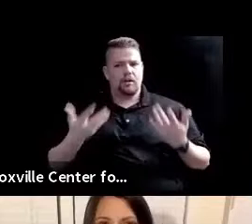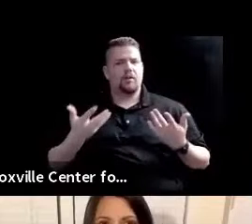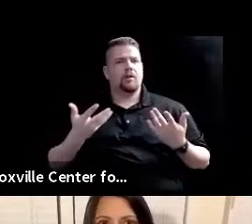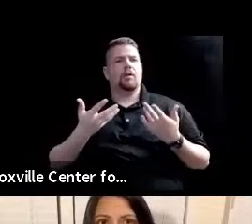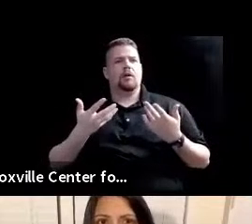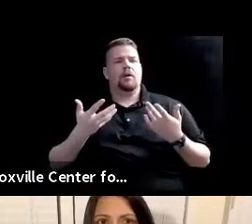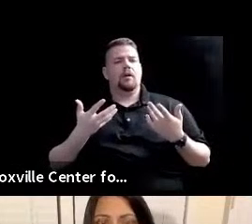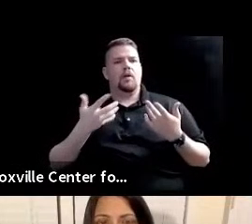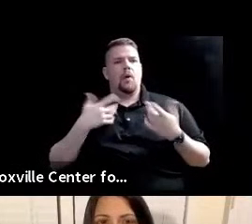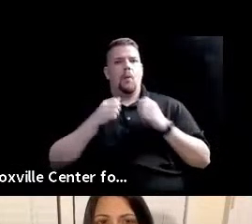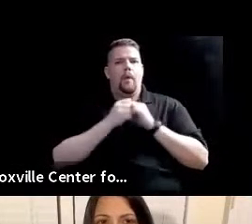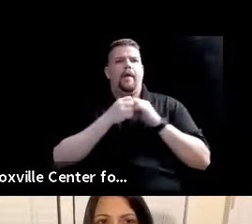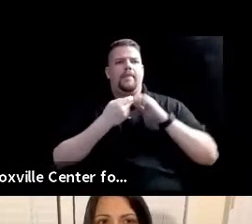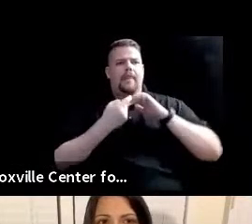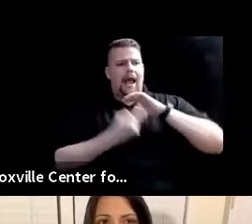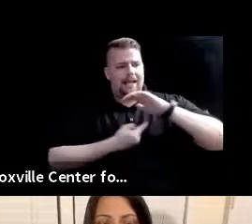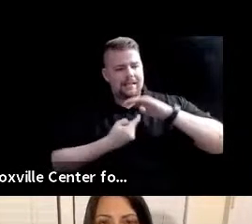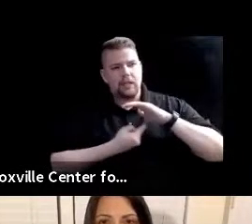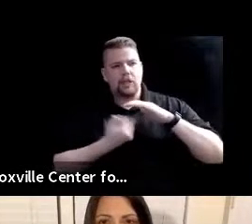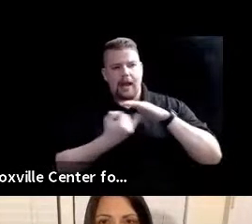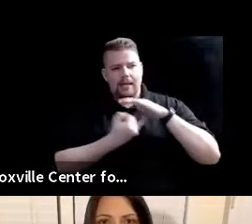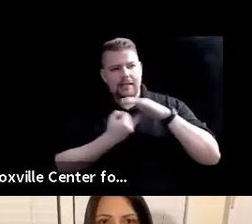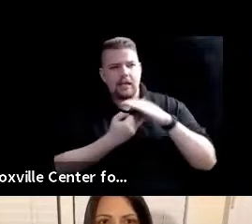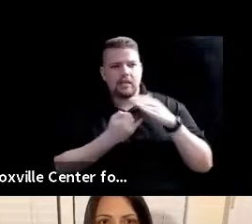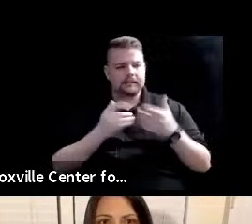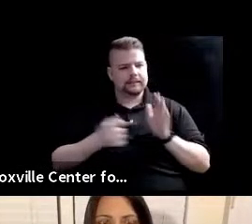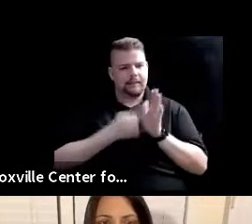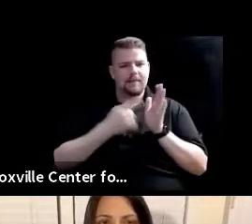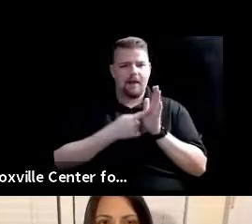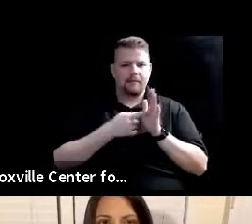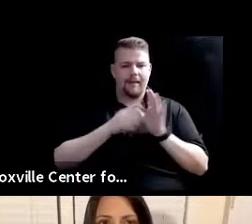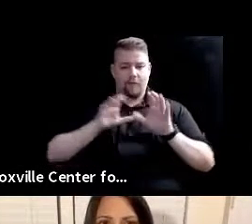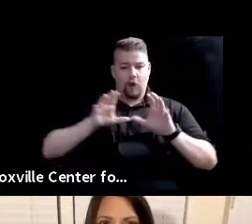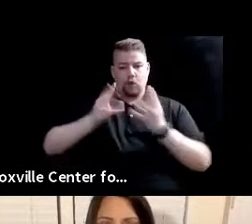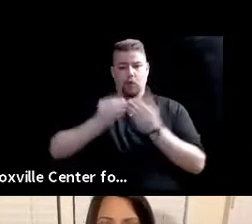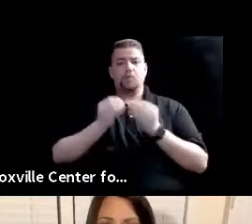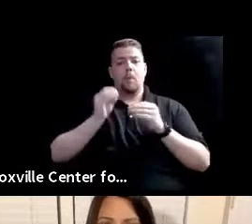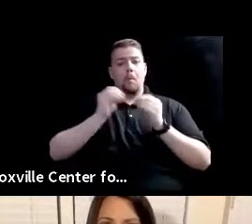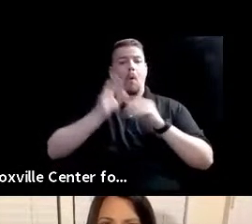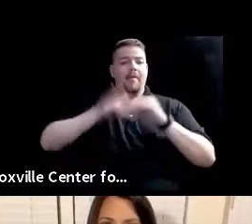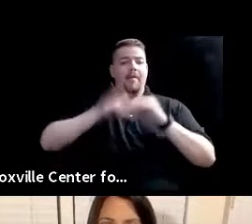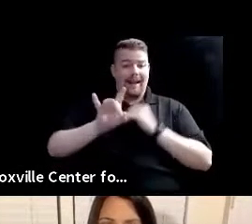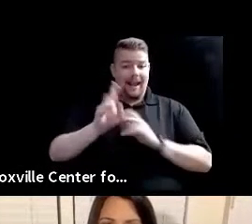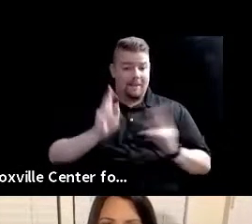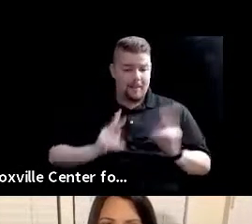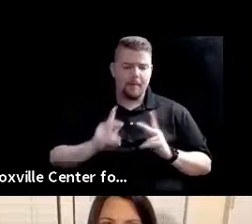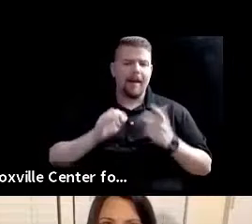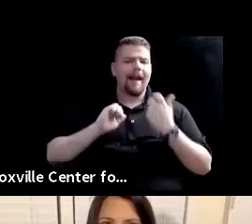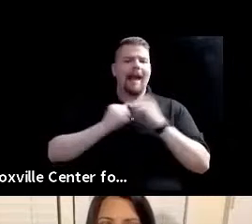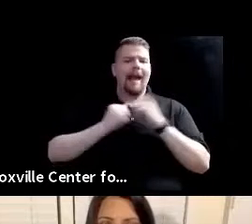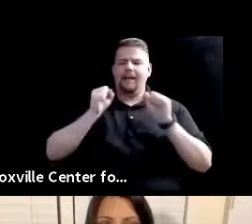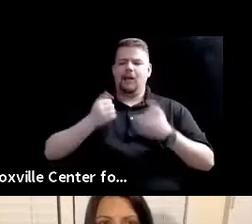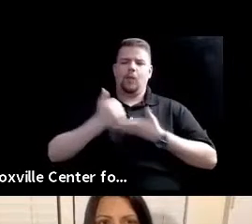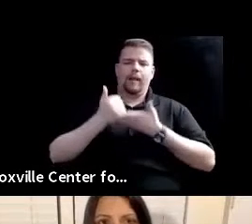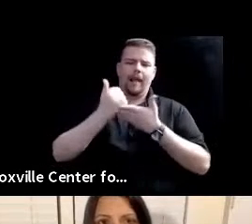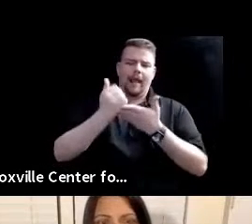with isolation, and will sometimes have groups of more than 8. How could we be able to accommodate them